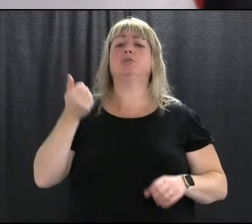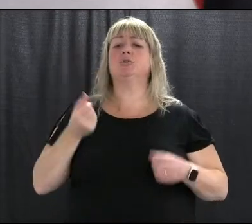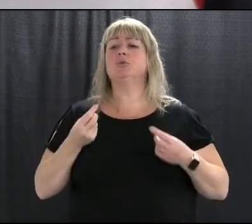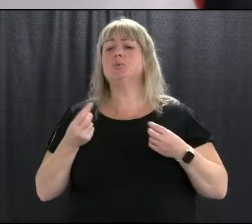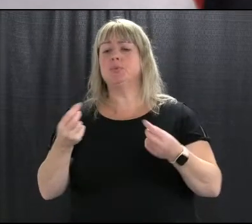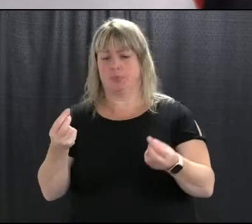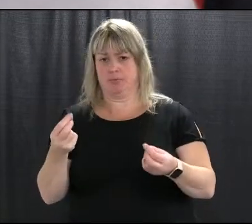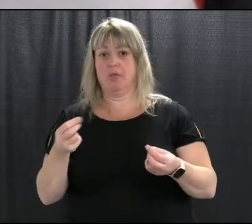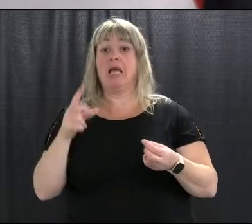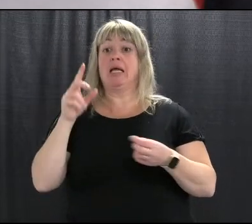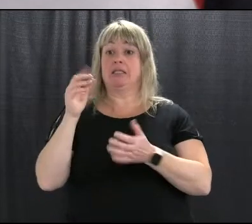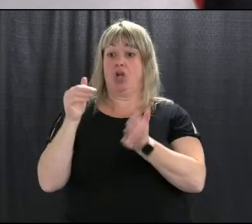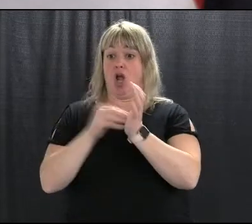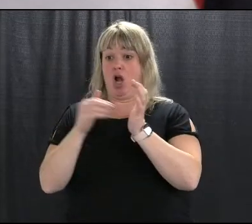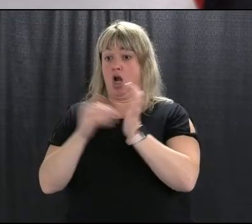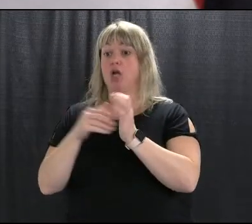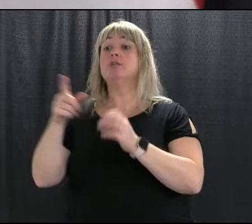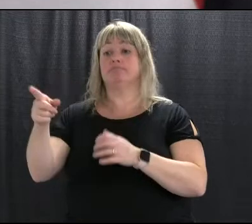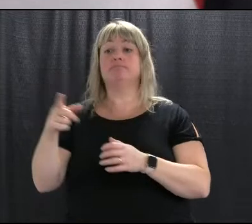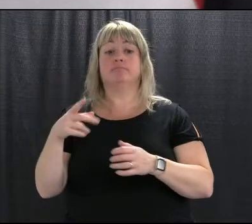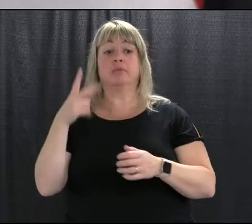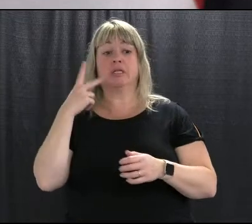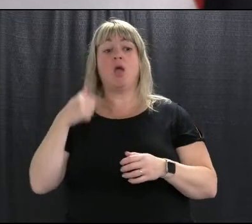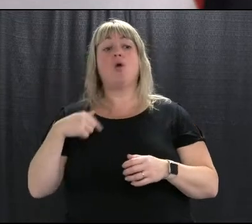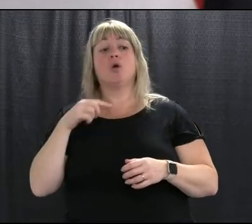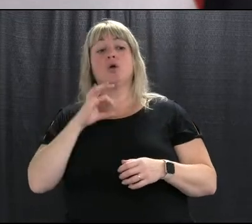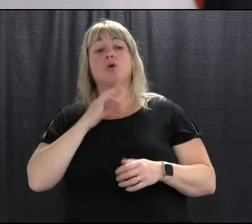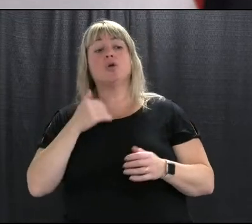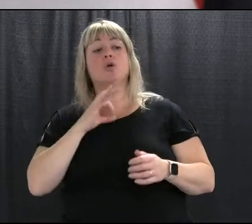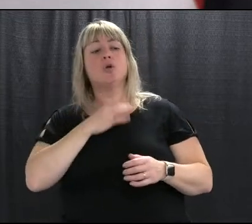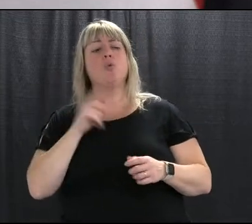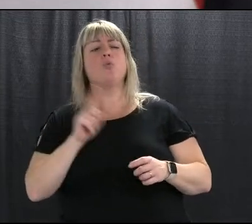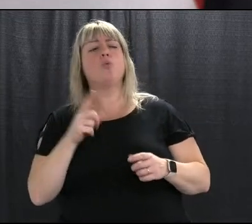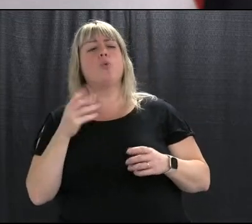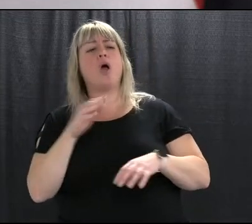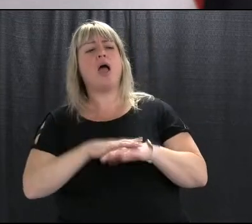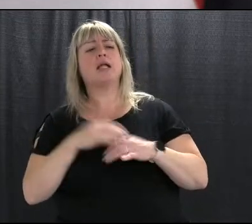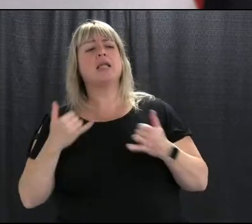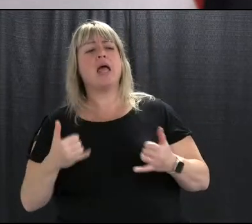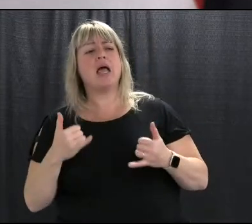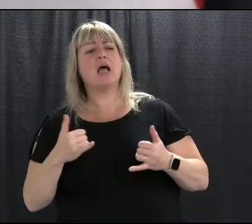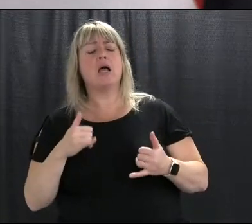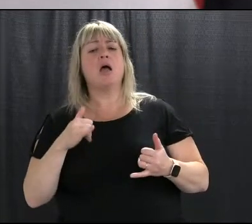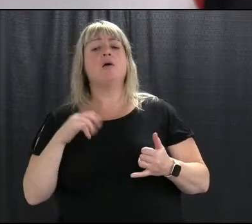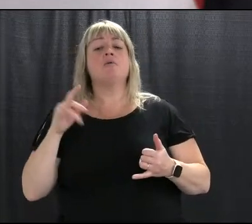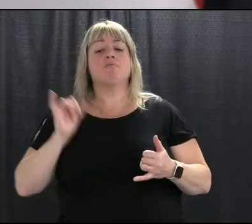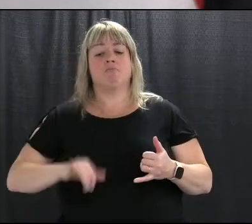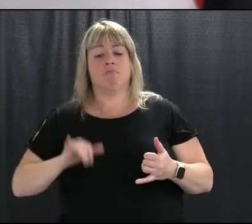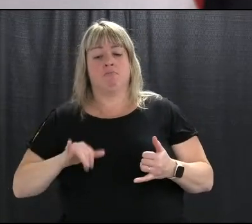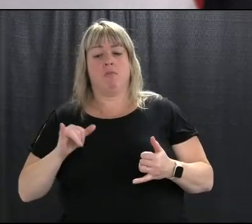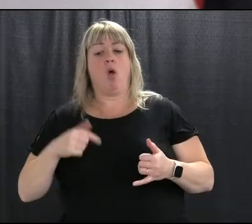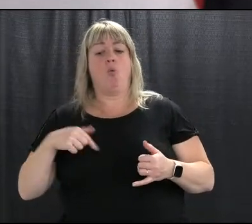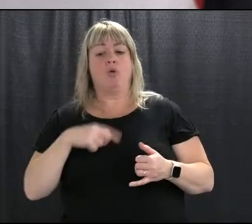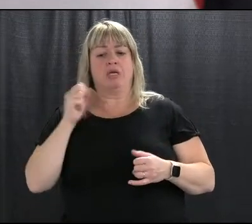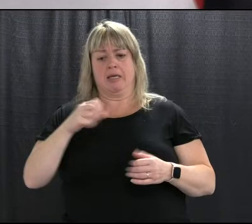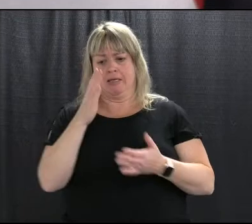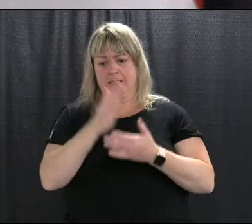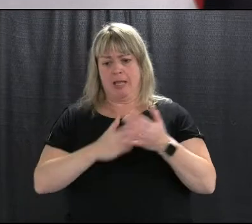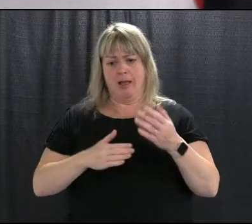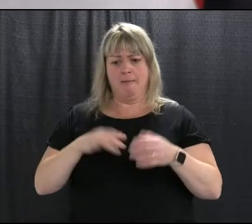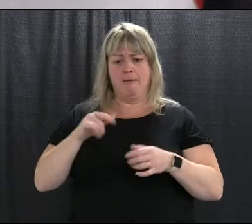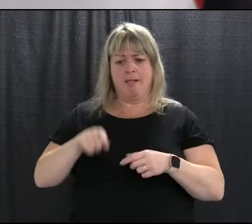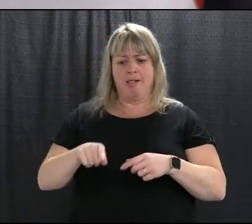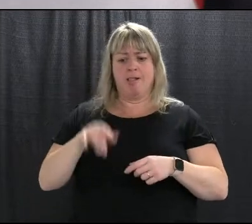task force, they want to know what current practice is and consequently then innovate and